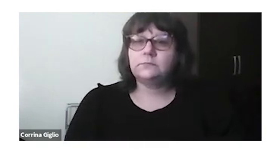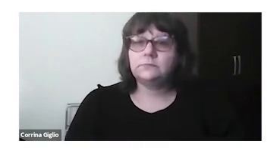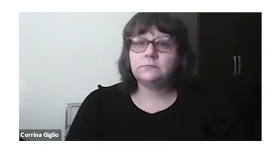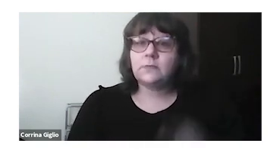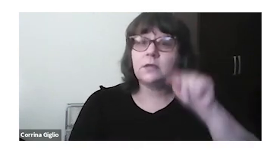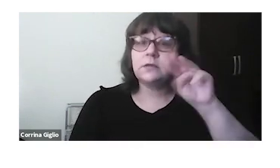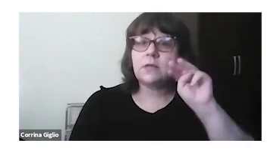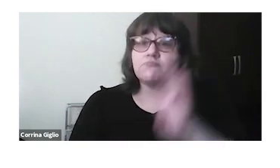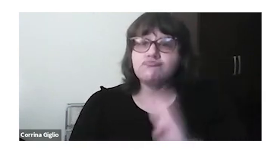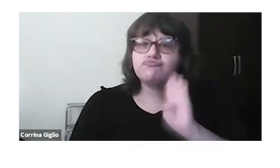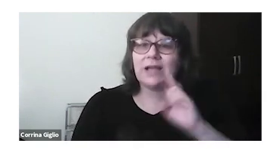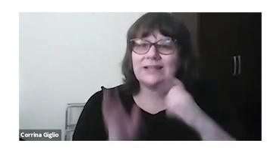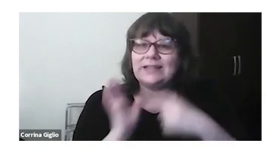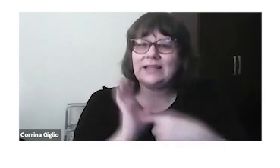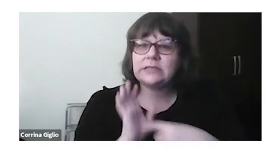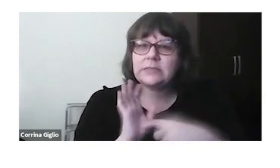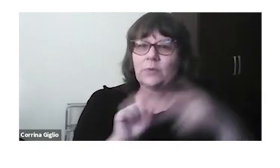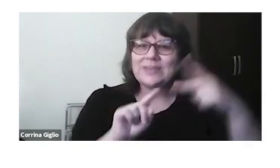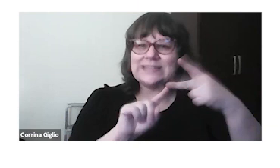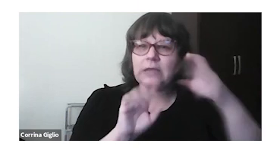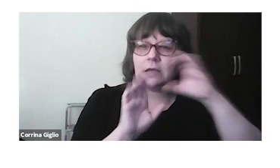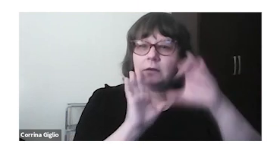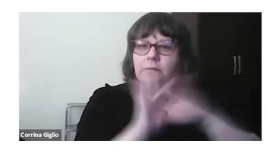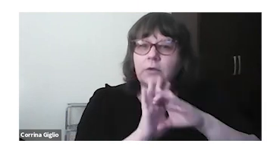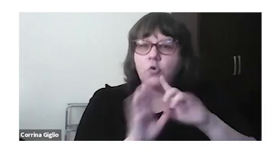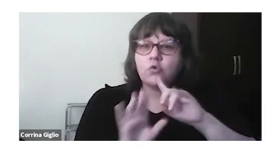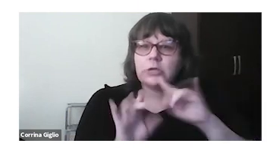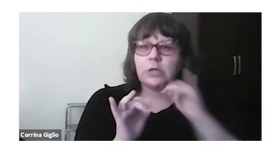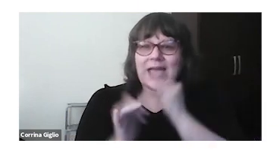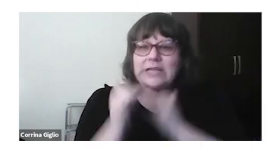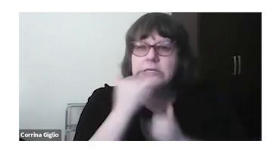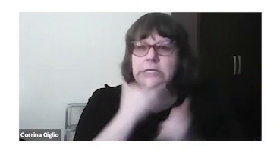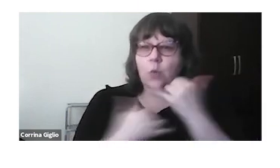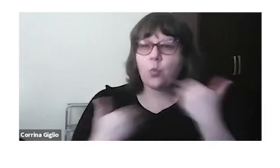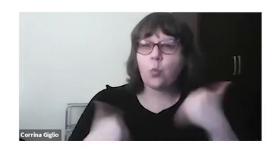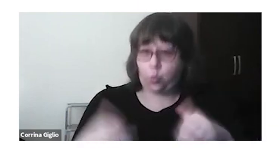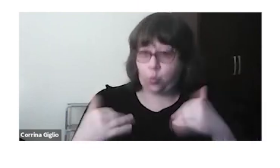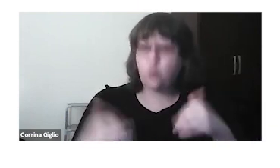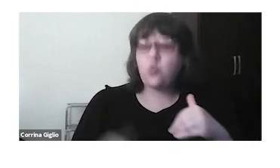Browne example and the Schiaparelli example are accidental. It